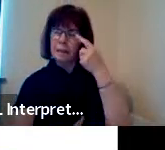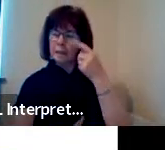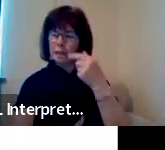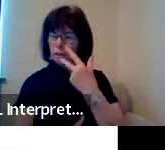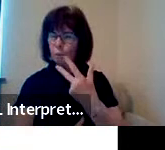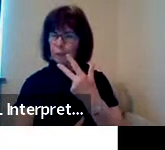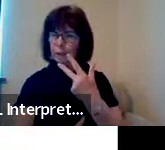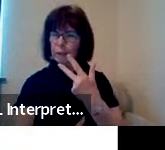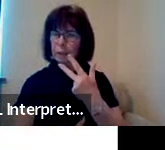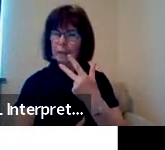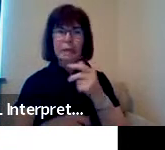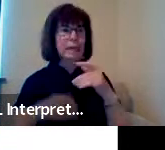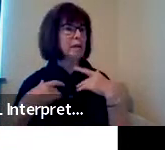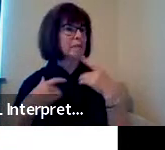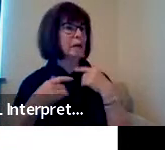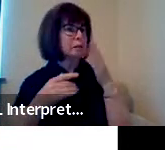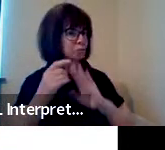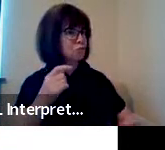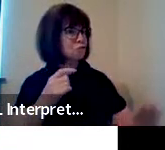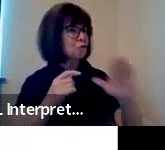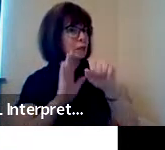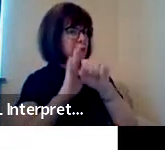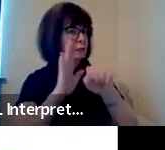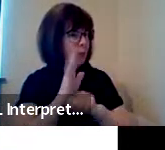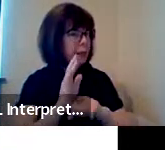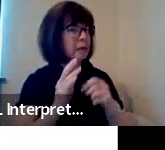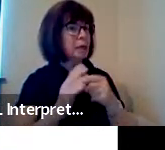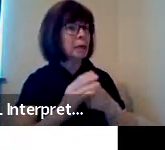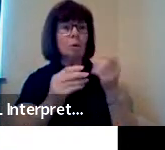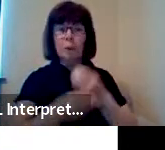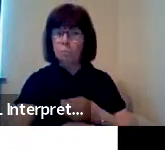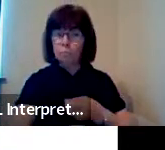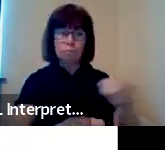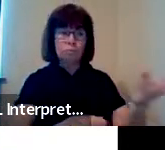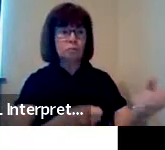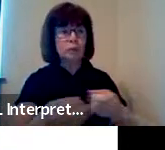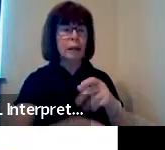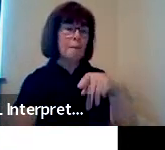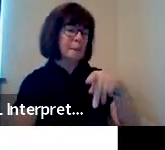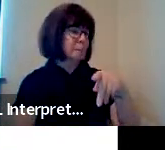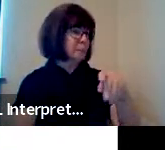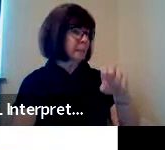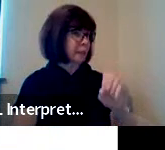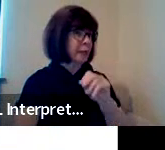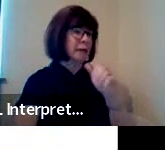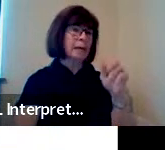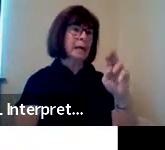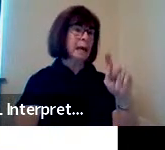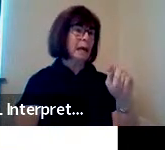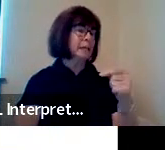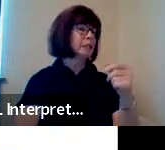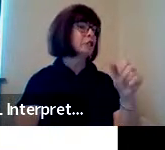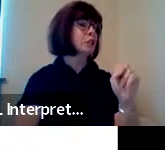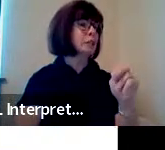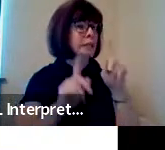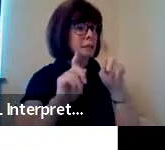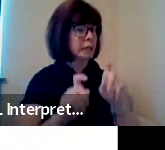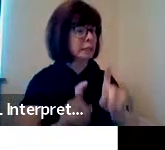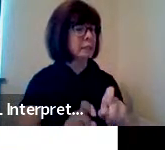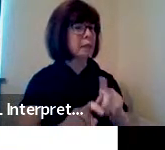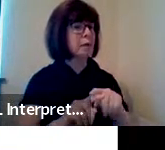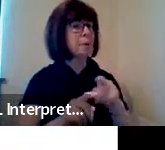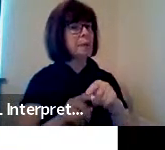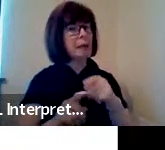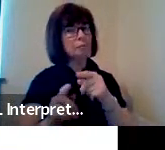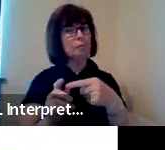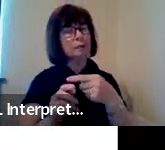state. And we're able to not only give out PPE and antigen testing, but then also direct folks to the vaccination booth